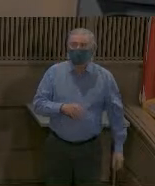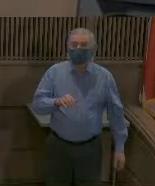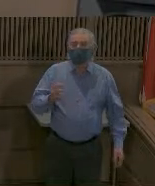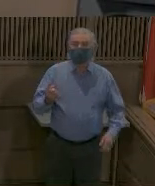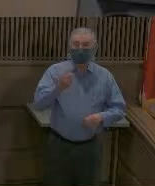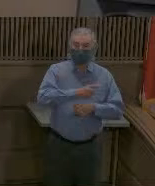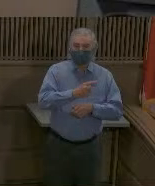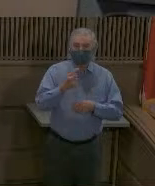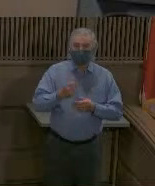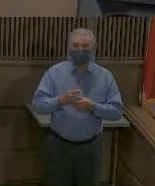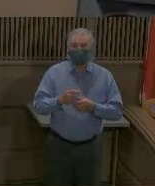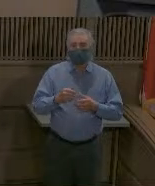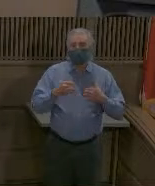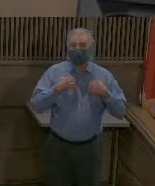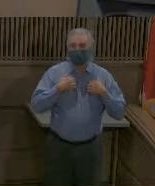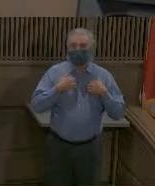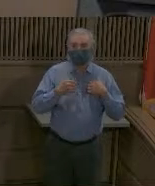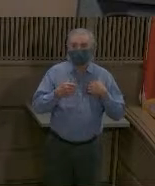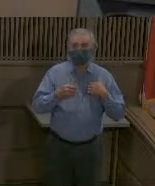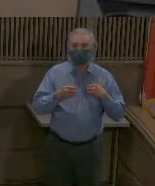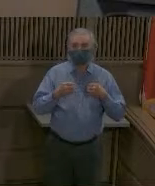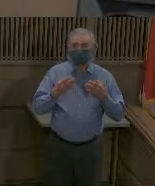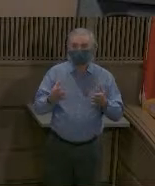To date, we have administered